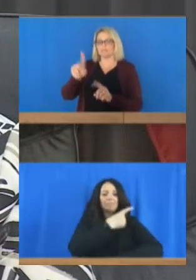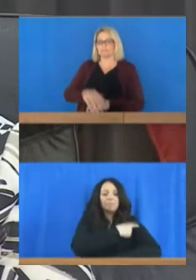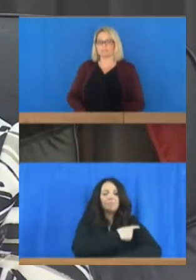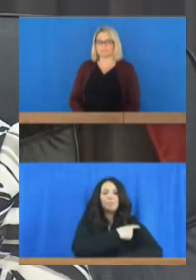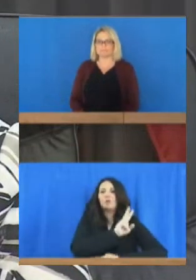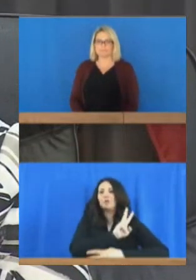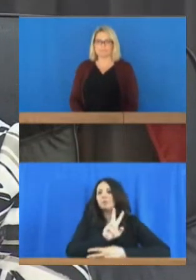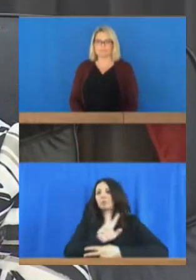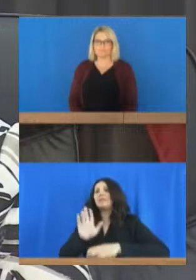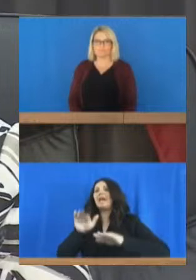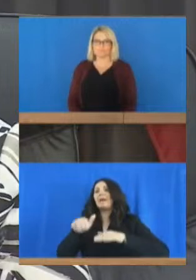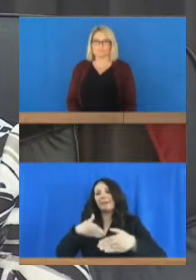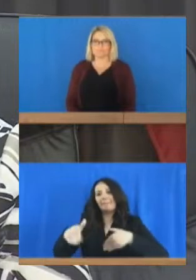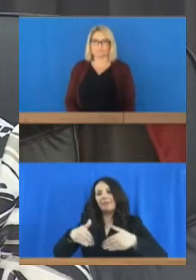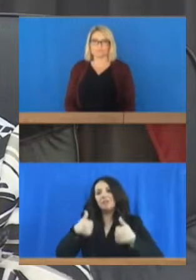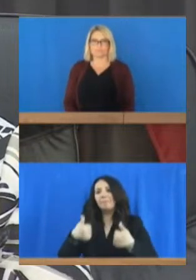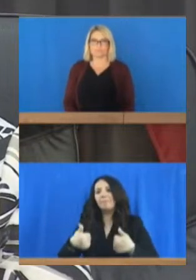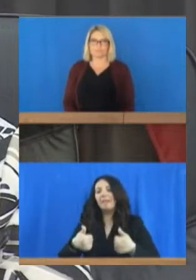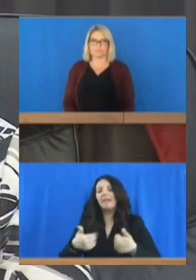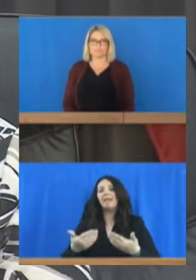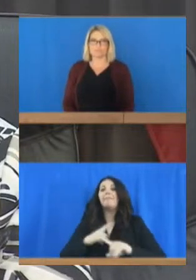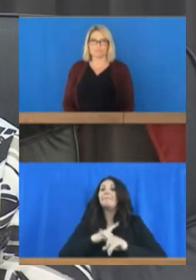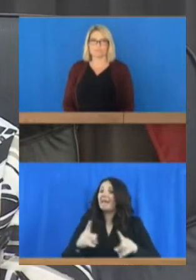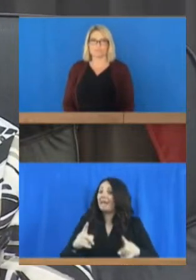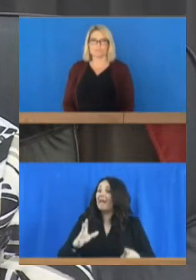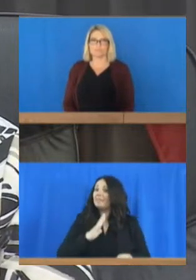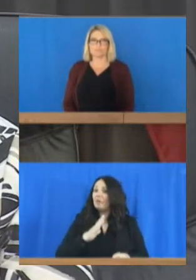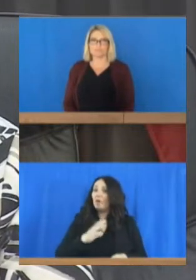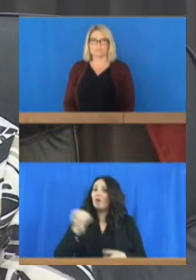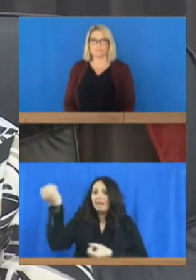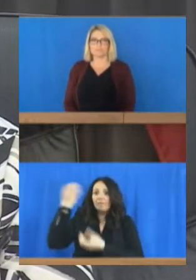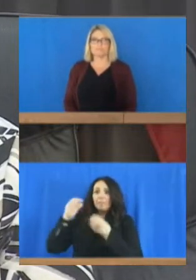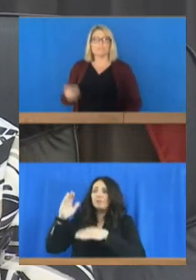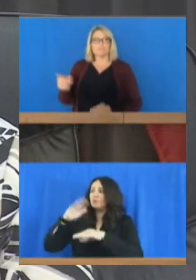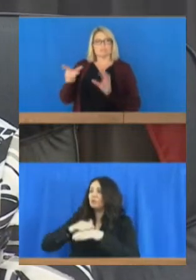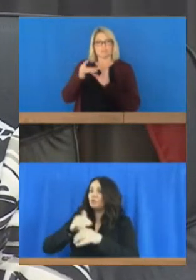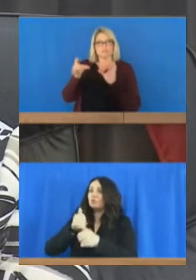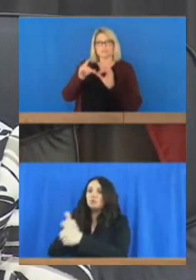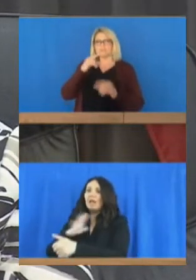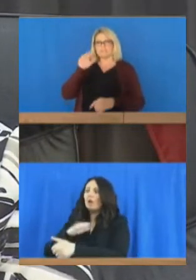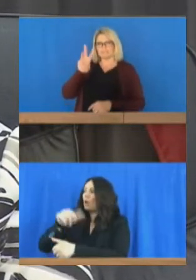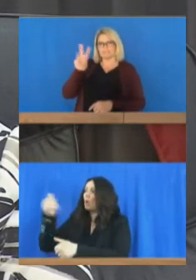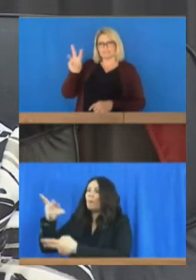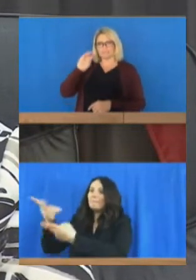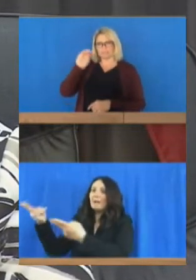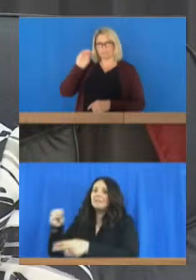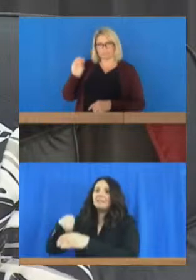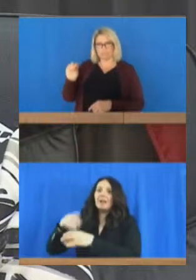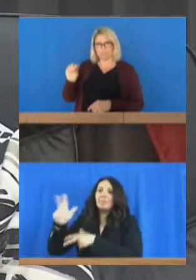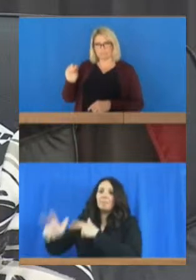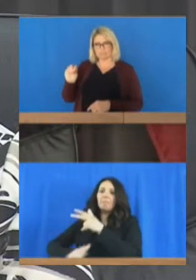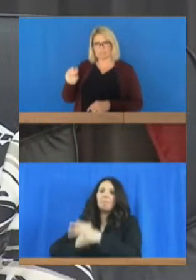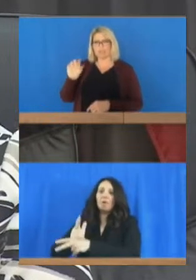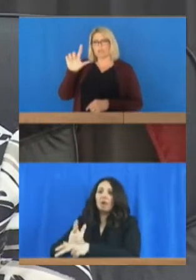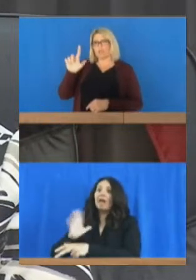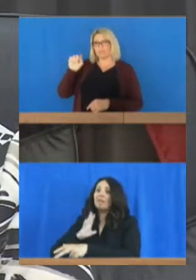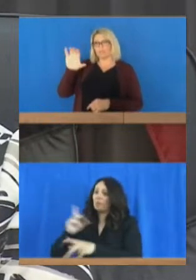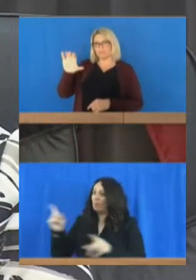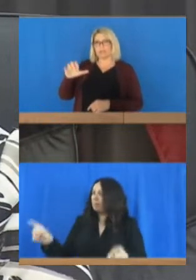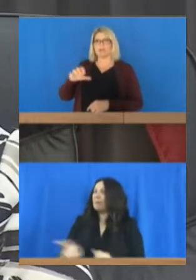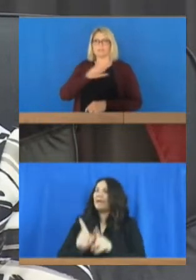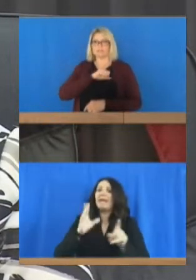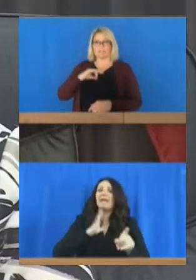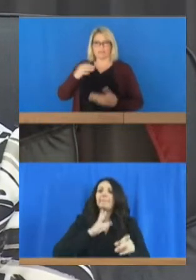I think Minister Cardy might, neither one of us actually has the data on that, but what I can say is that obviously healthcare workers in